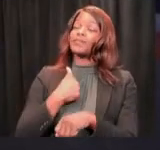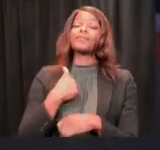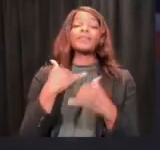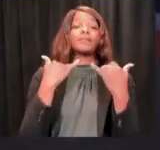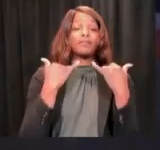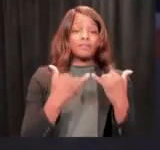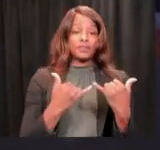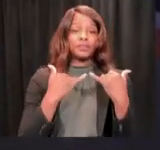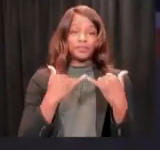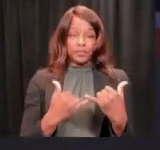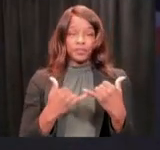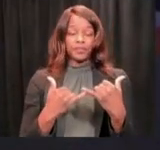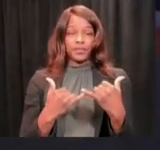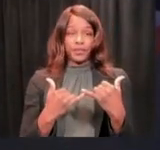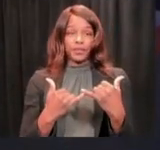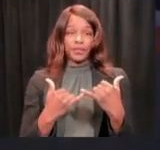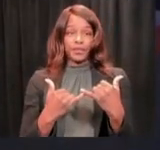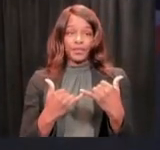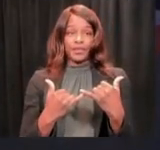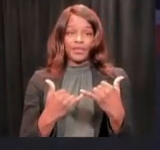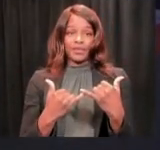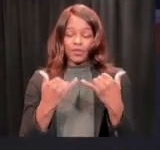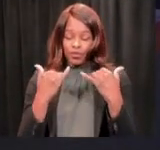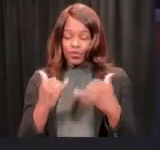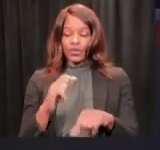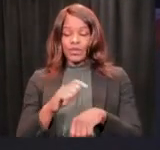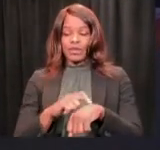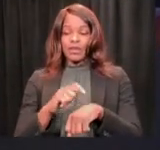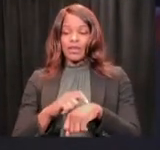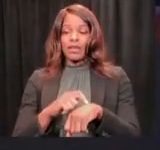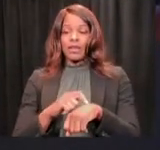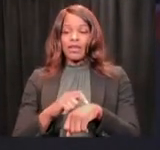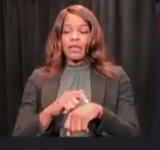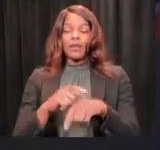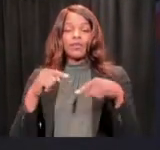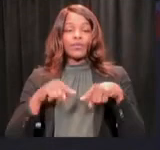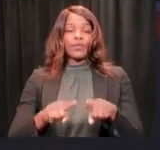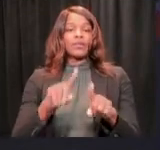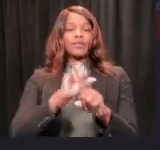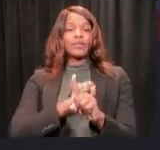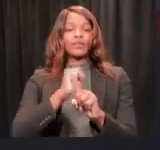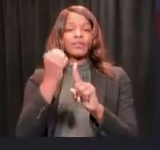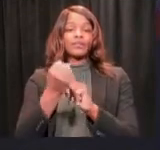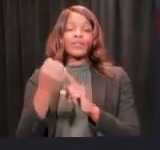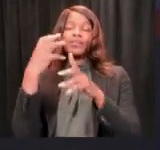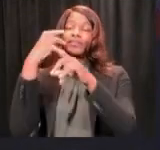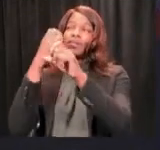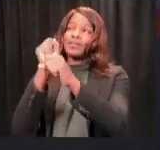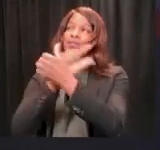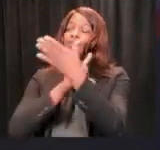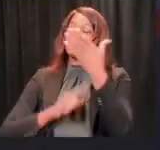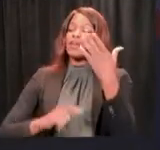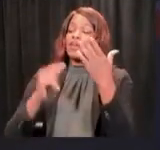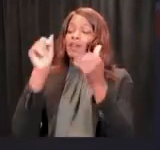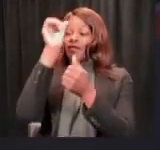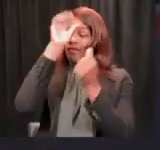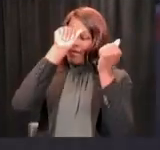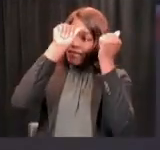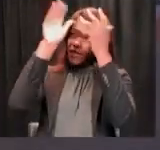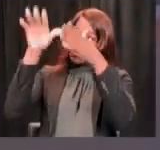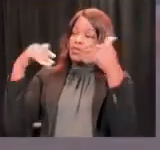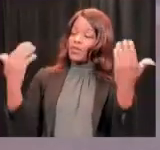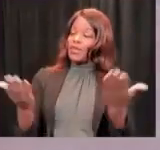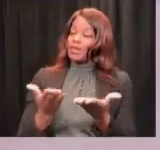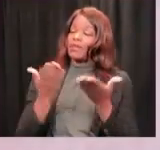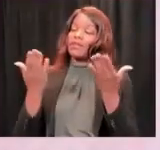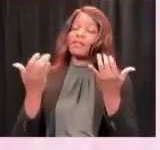this season, in this moment, in this situation. I trust you, Lord. Father, we come right now in the name